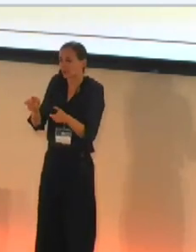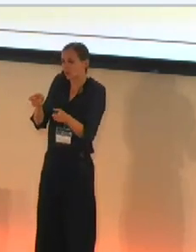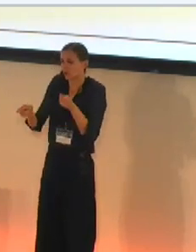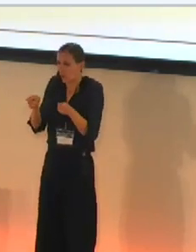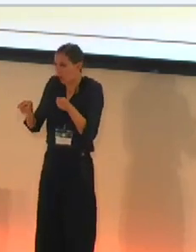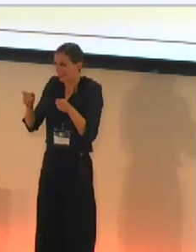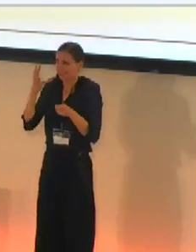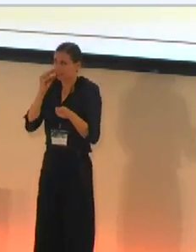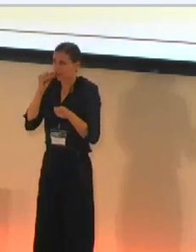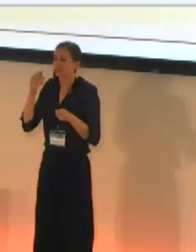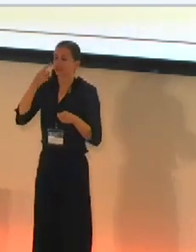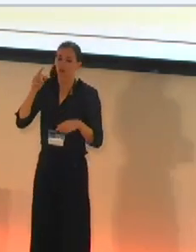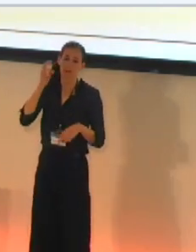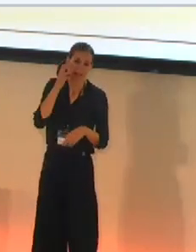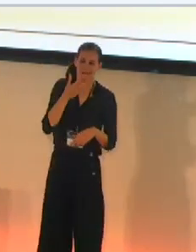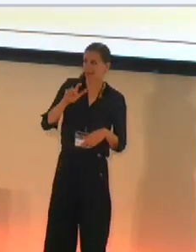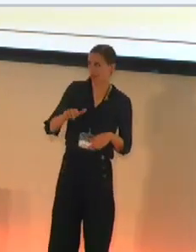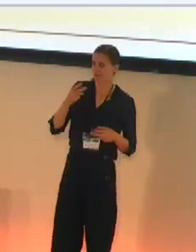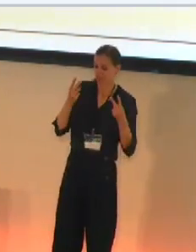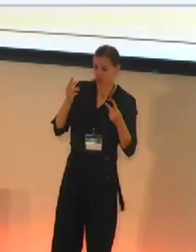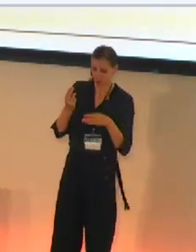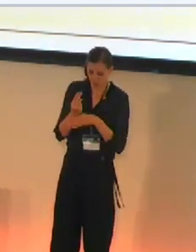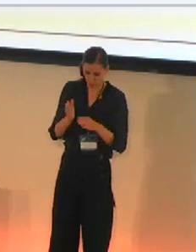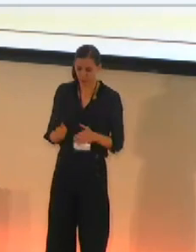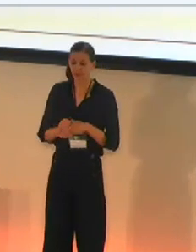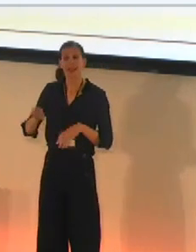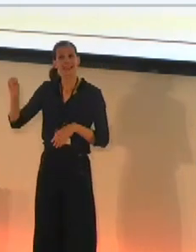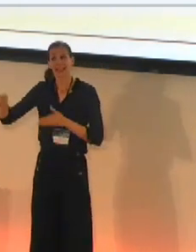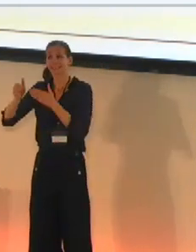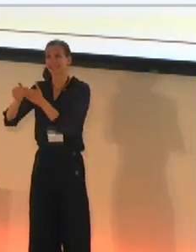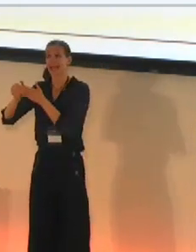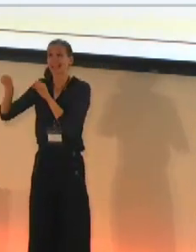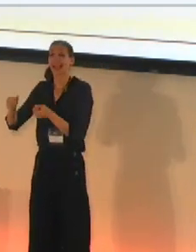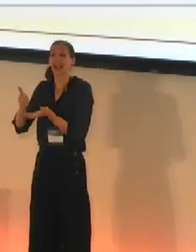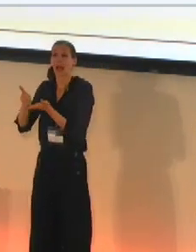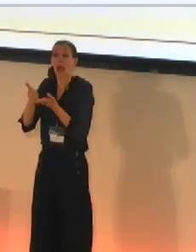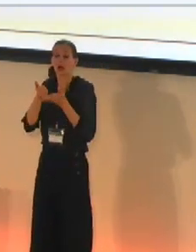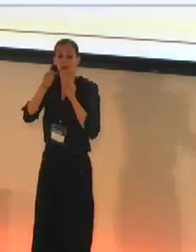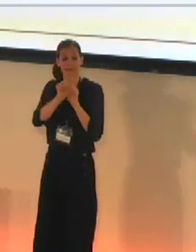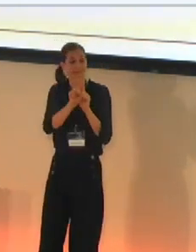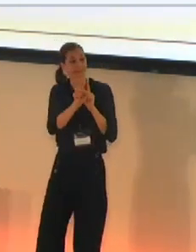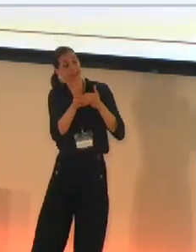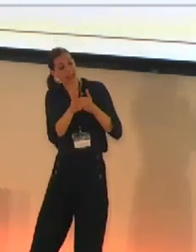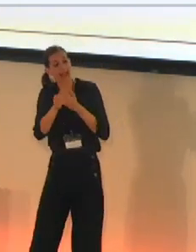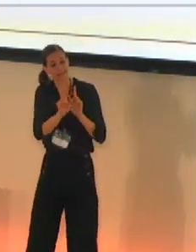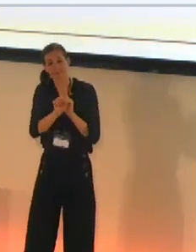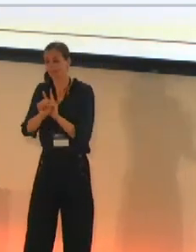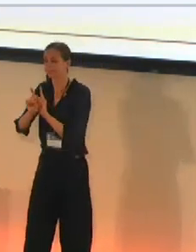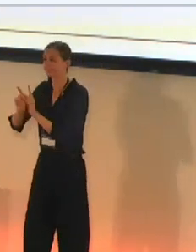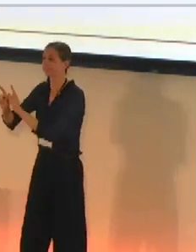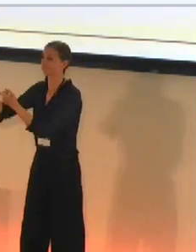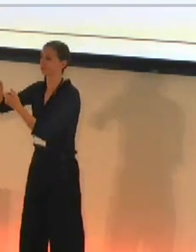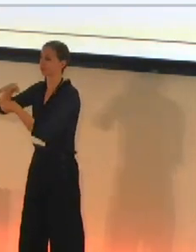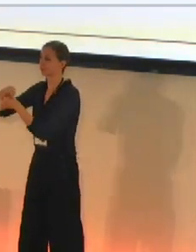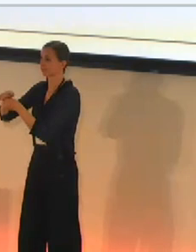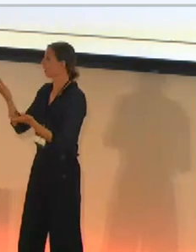and low vision users. For example, even though the guide could help take a participant to something that they were interested in, say I'm